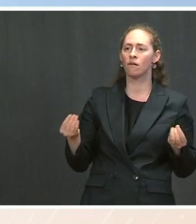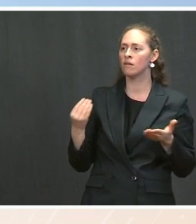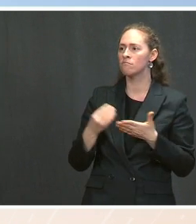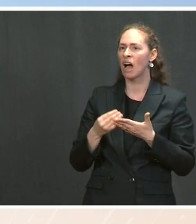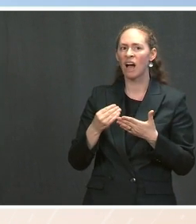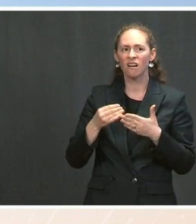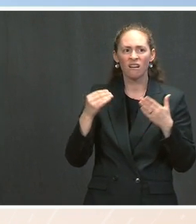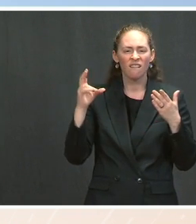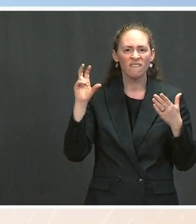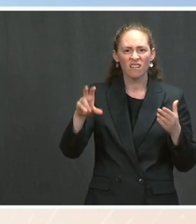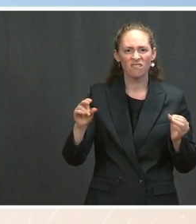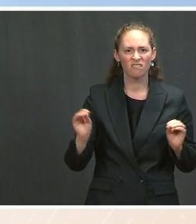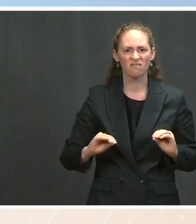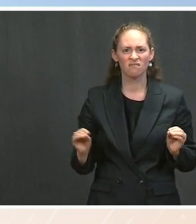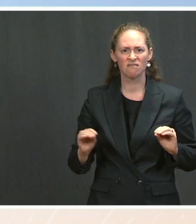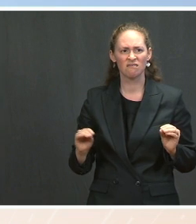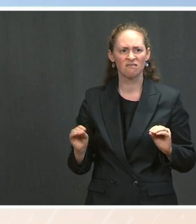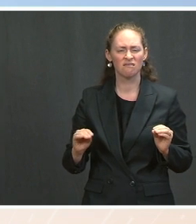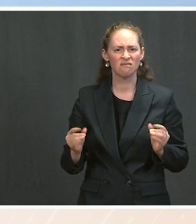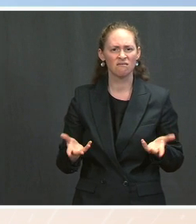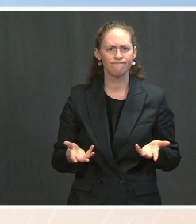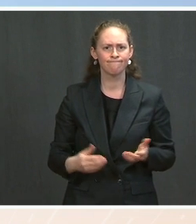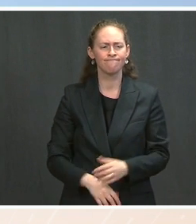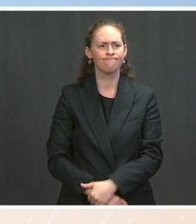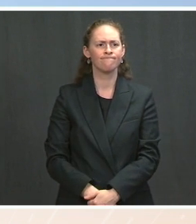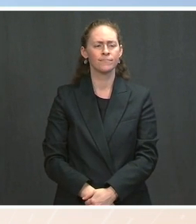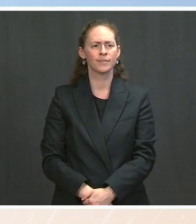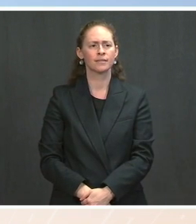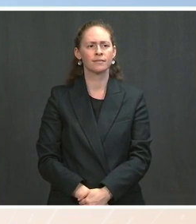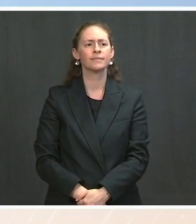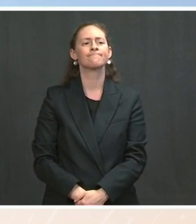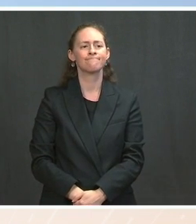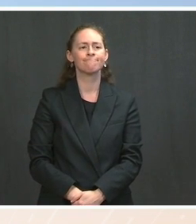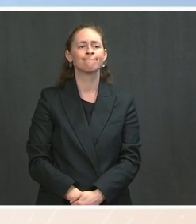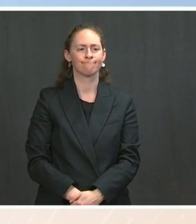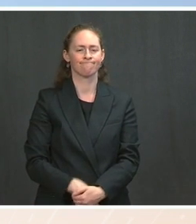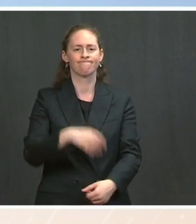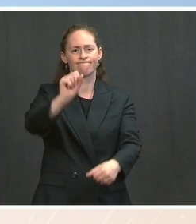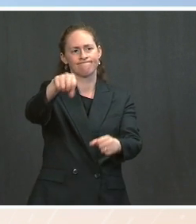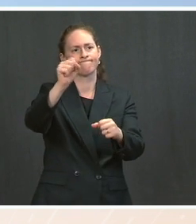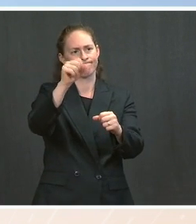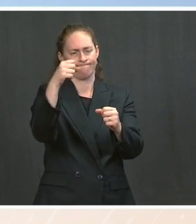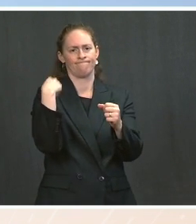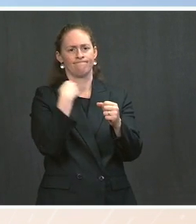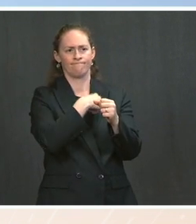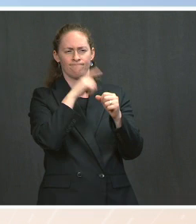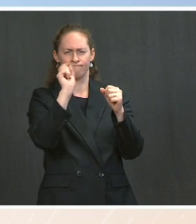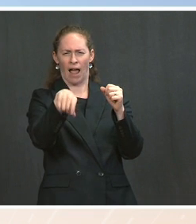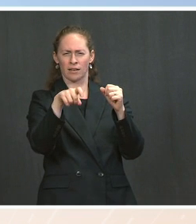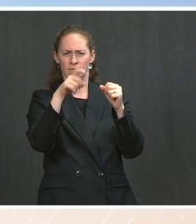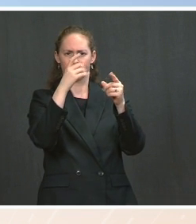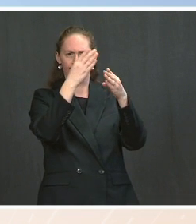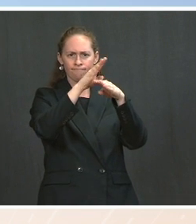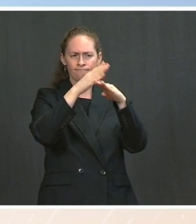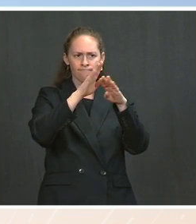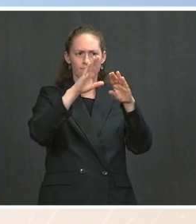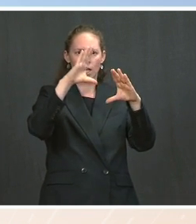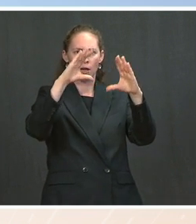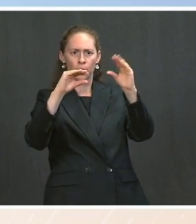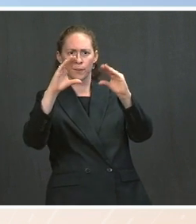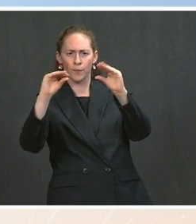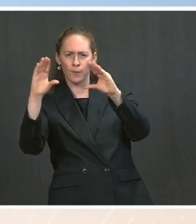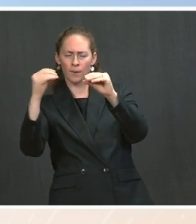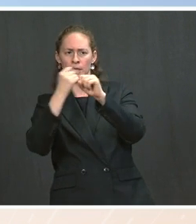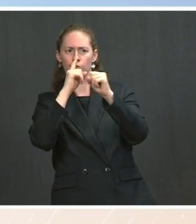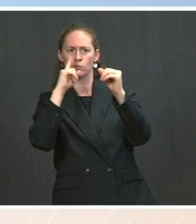Secretary Vilsack in terms of ensuring equity and how these funds are being distributed and delivered around the country. I'd probably have to check with the Department of